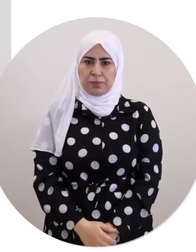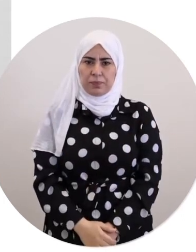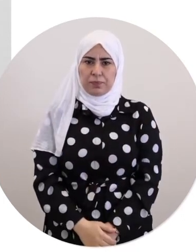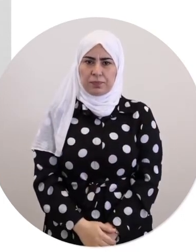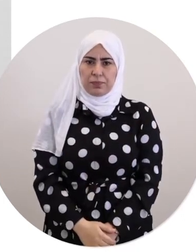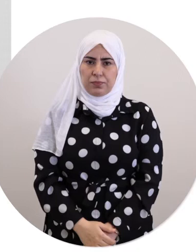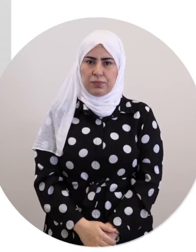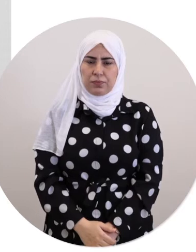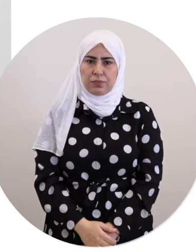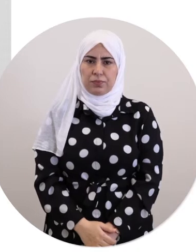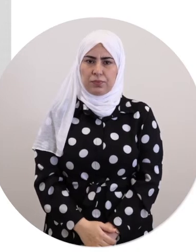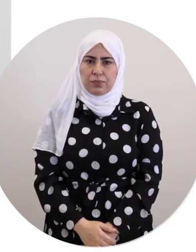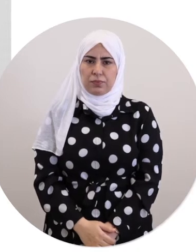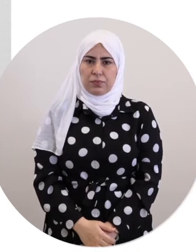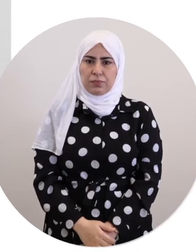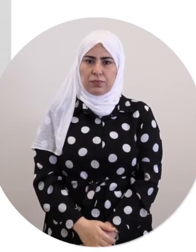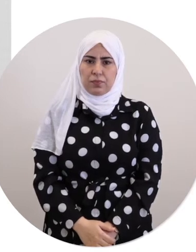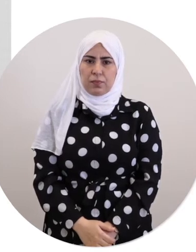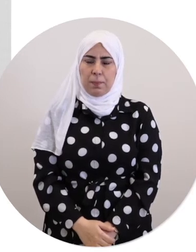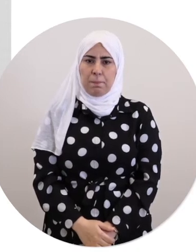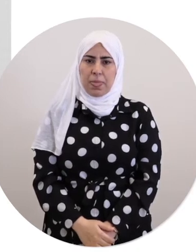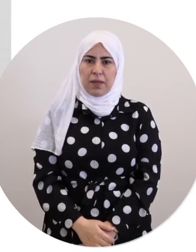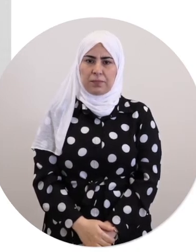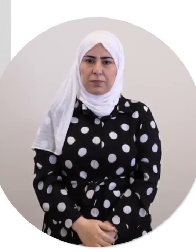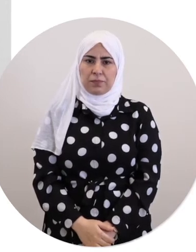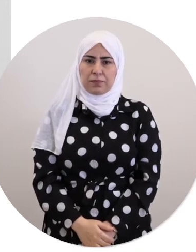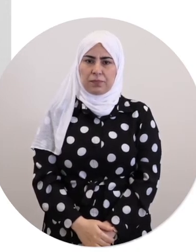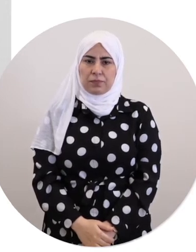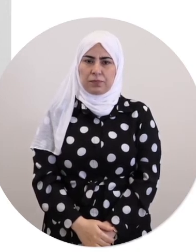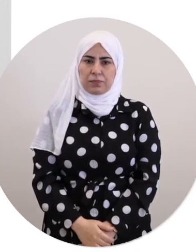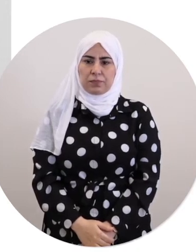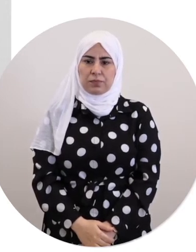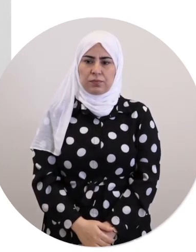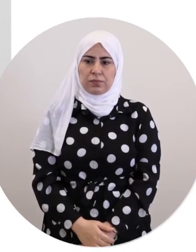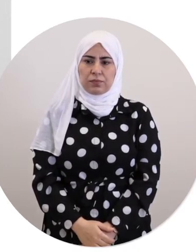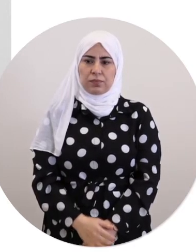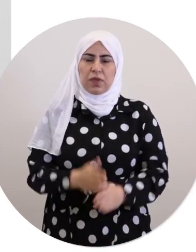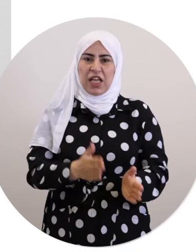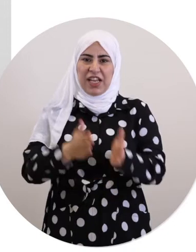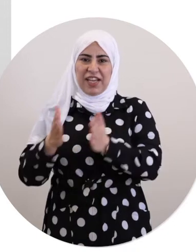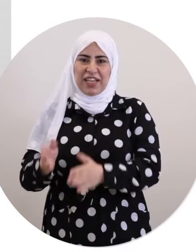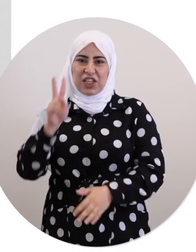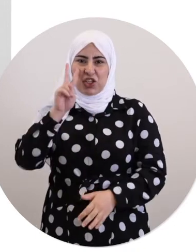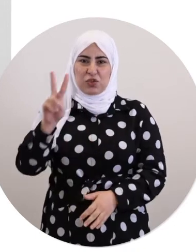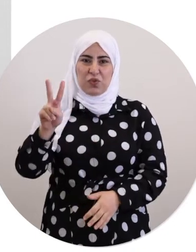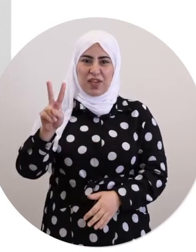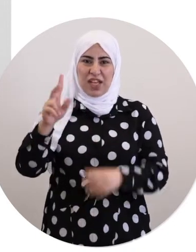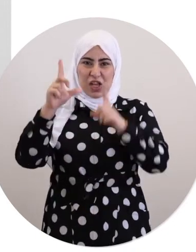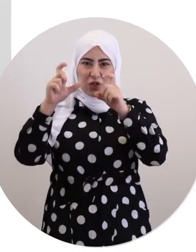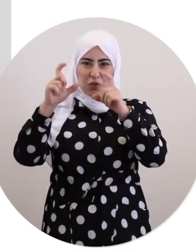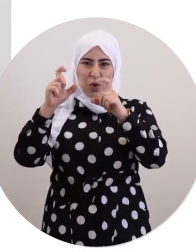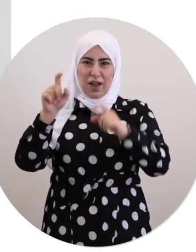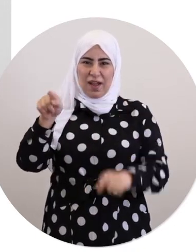Try to think of a situation where you plucked up the courage and use that word. Now, what do we have to do? We have to move on